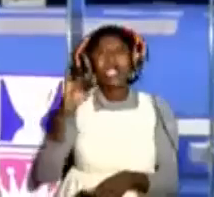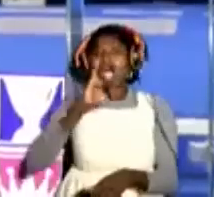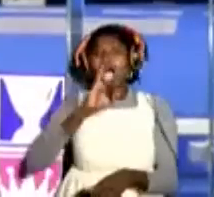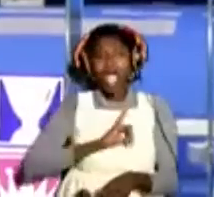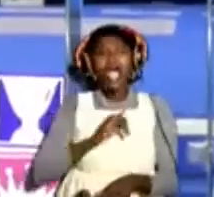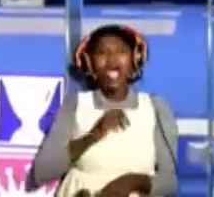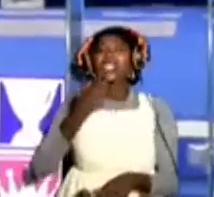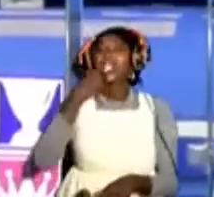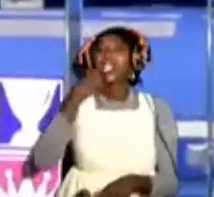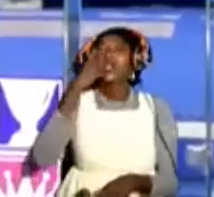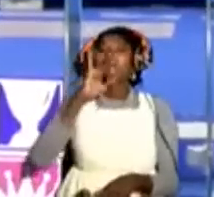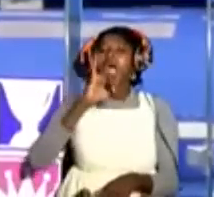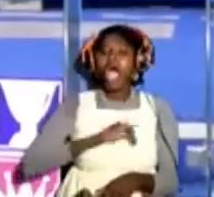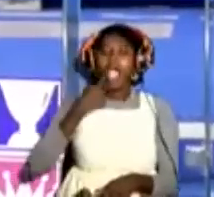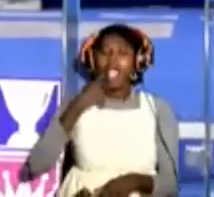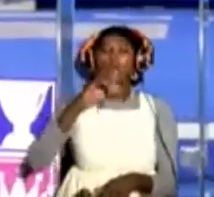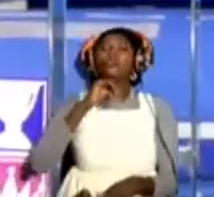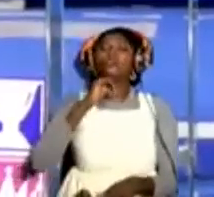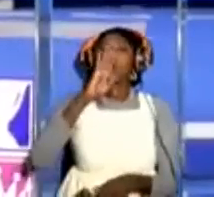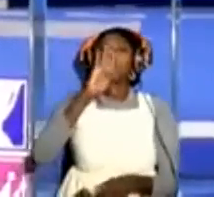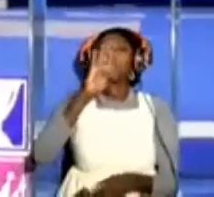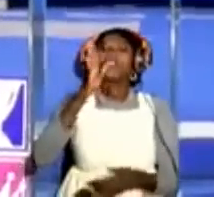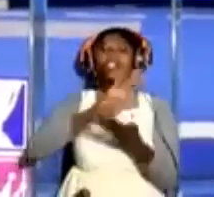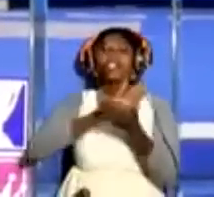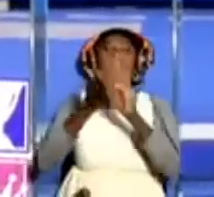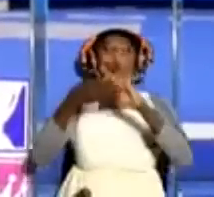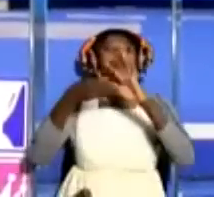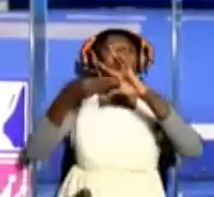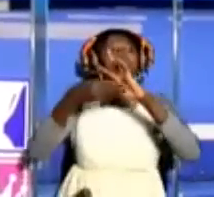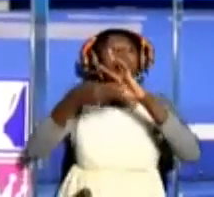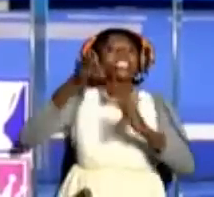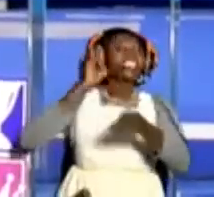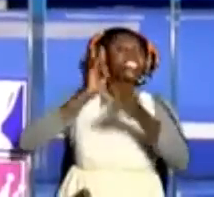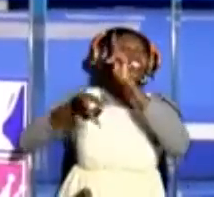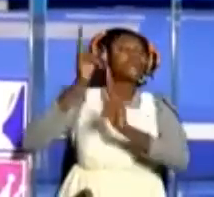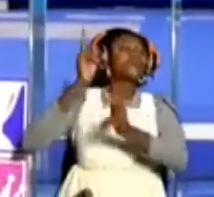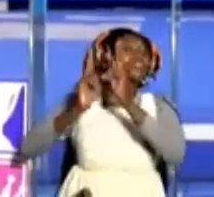I must not become history in my lifetime.